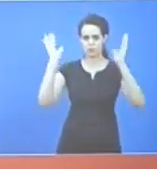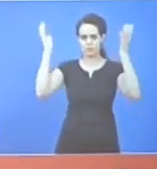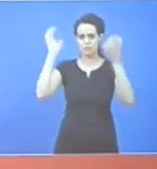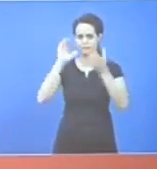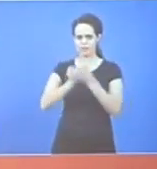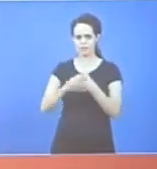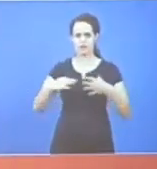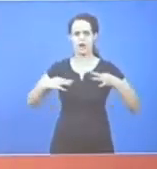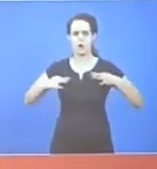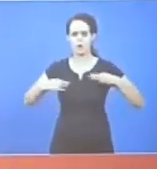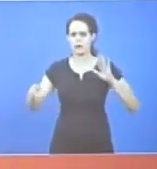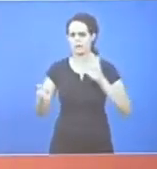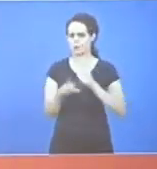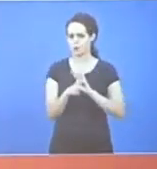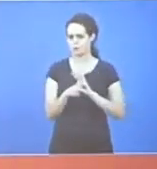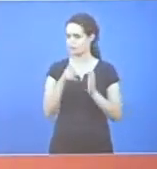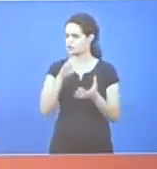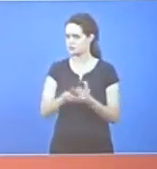proper